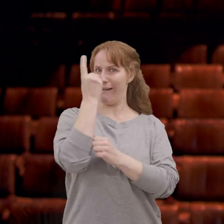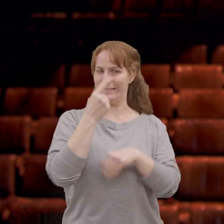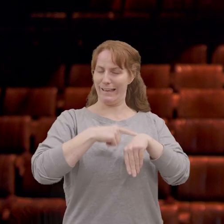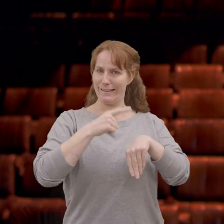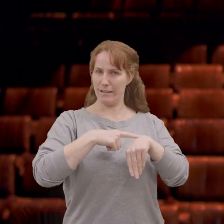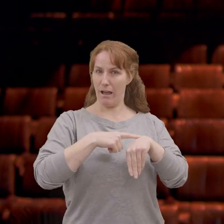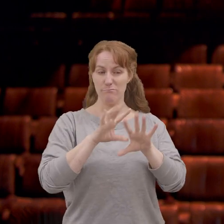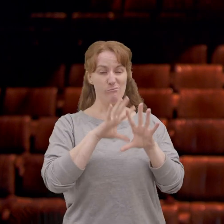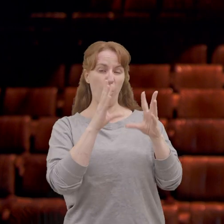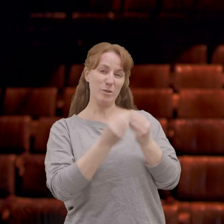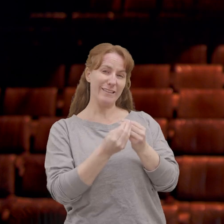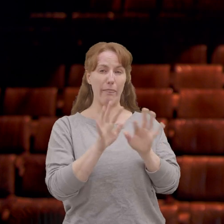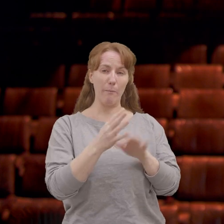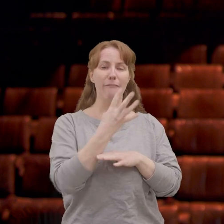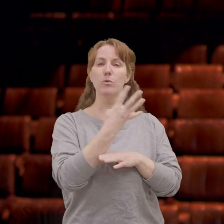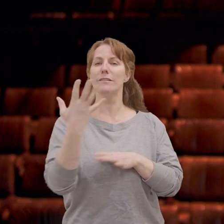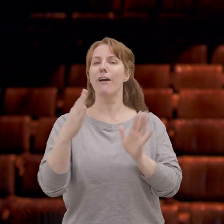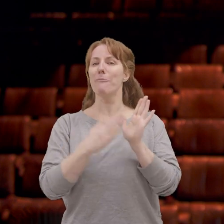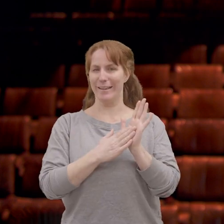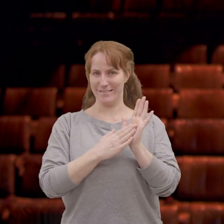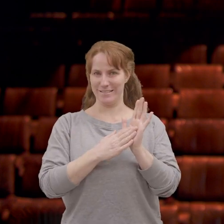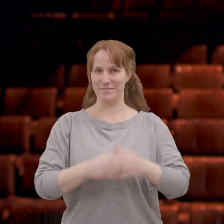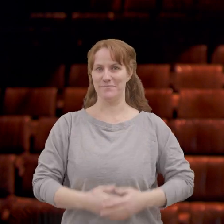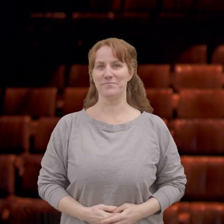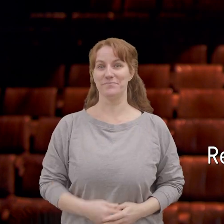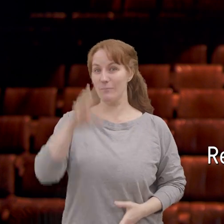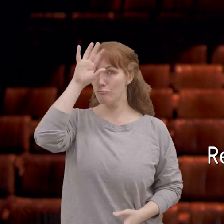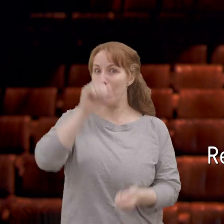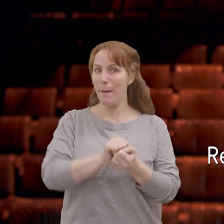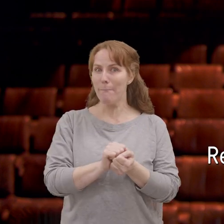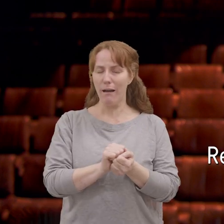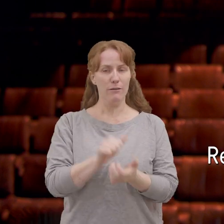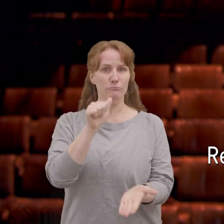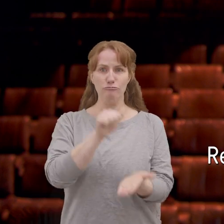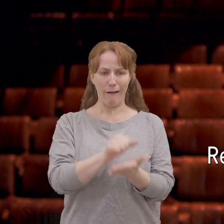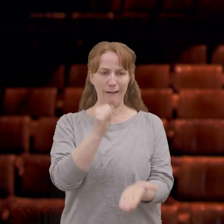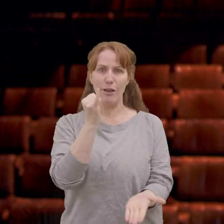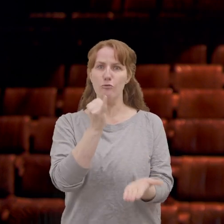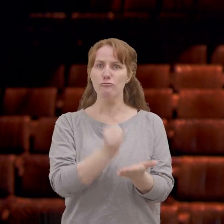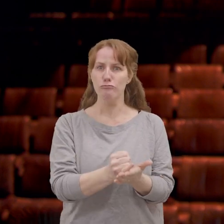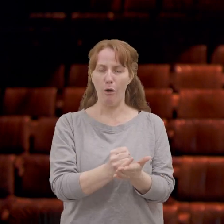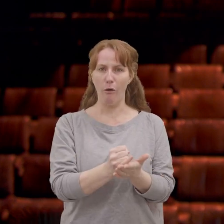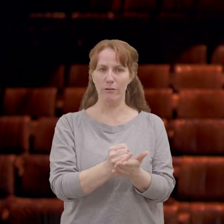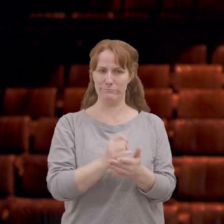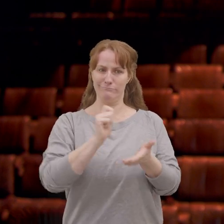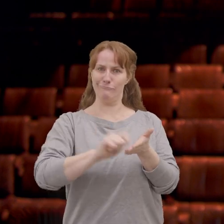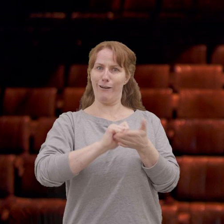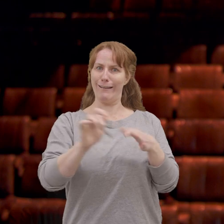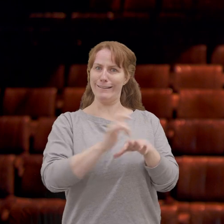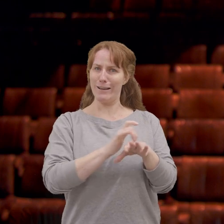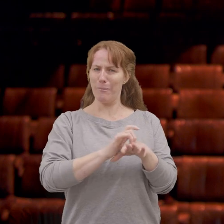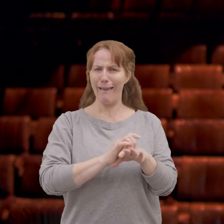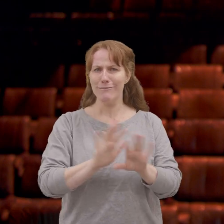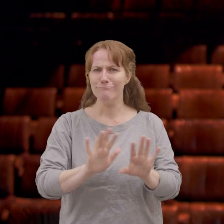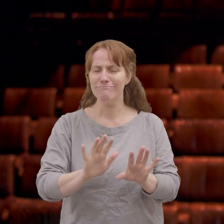time we've suggested, the whole workshop should take about 45 minutes. Remember, there is no right or wrong when it comes to writing a play. Just